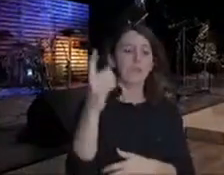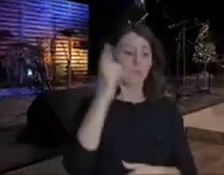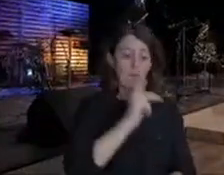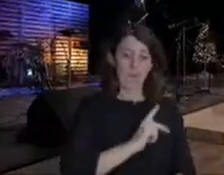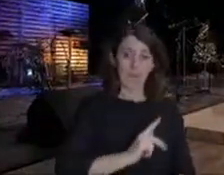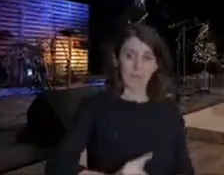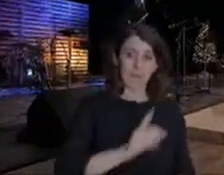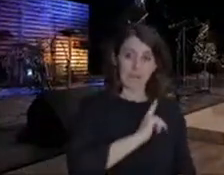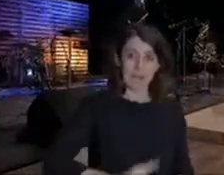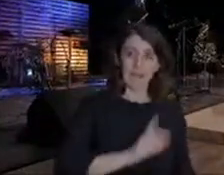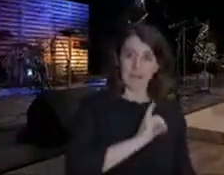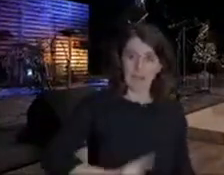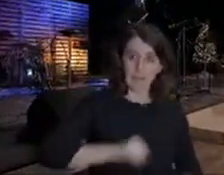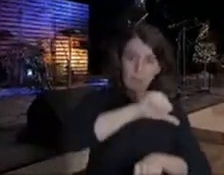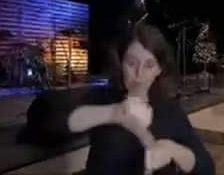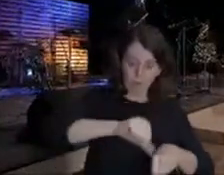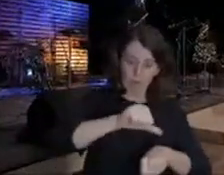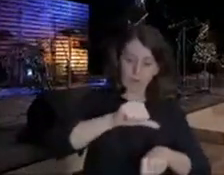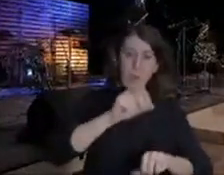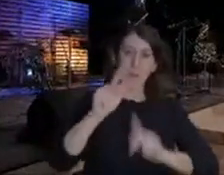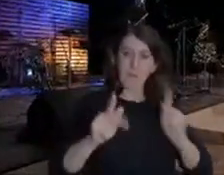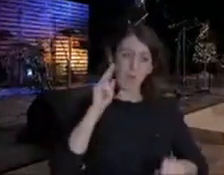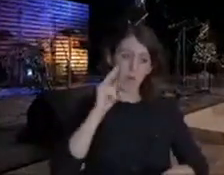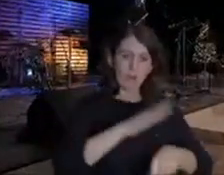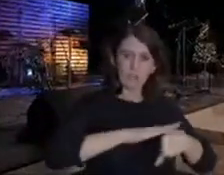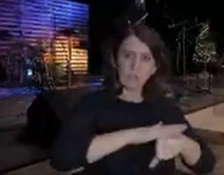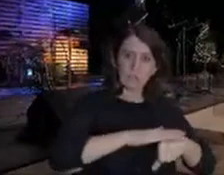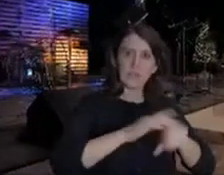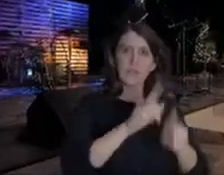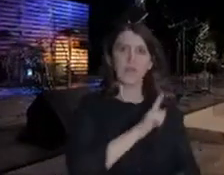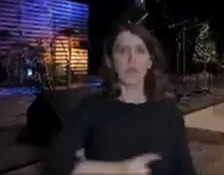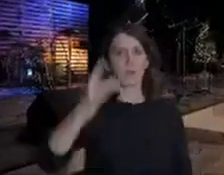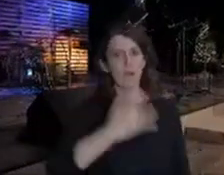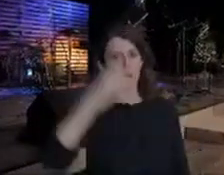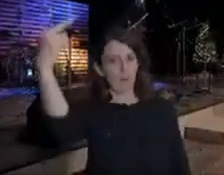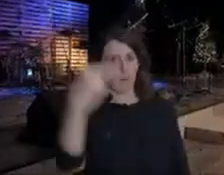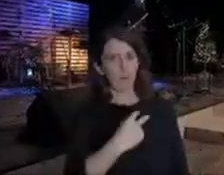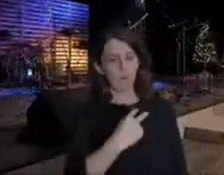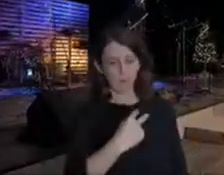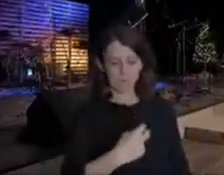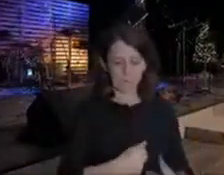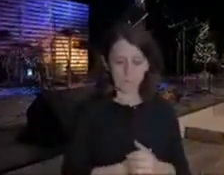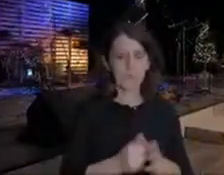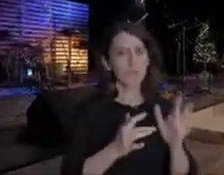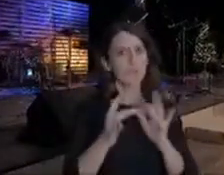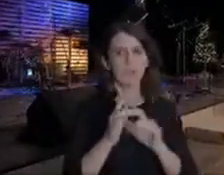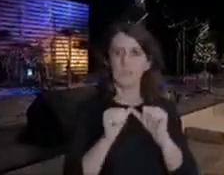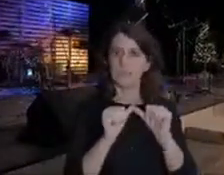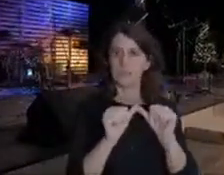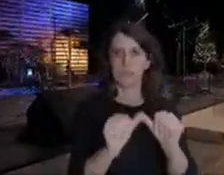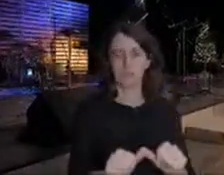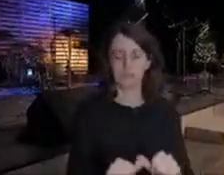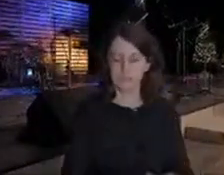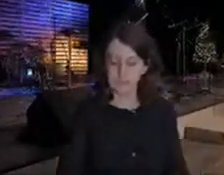heart. Right? Jesus was constantly seeing through things and making decisions based on people's heart. You see it with